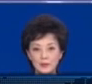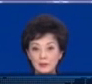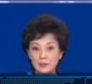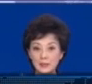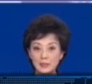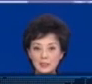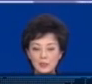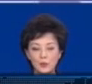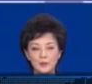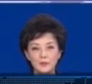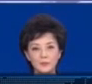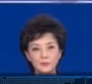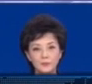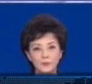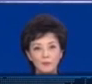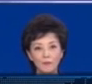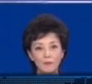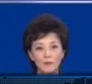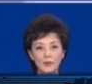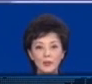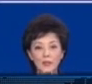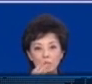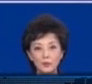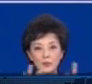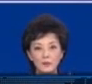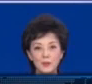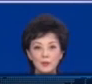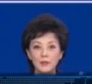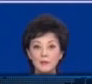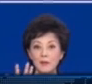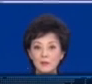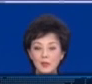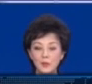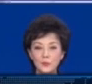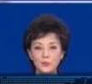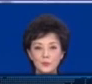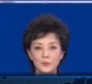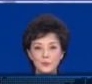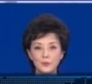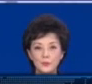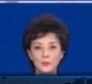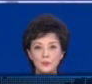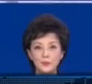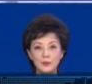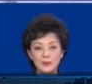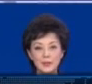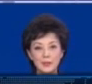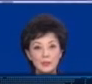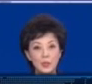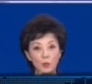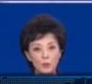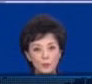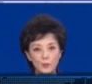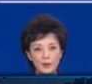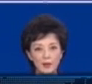COVID-19. So the leading group is actually chaired and instructed by General Secretary Xi Jinping, and also we set up the